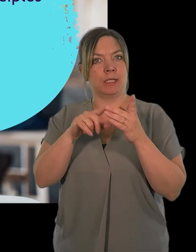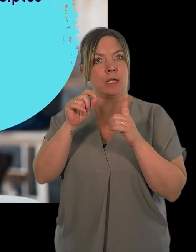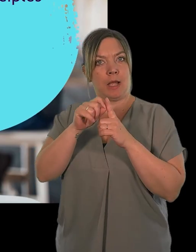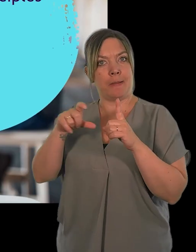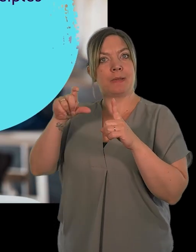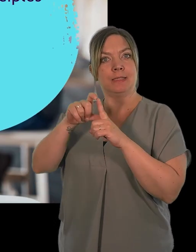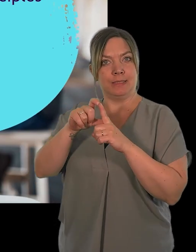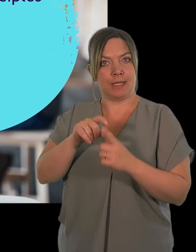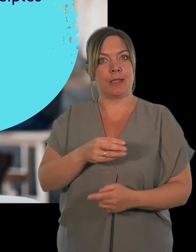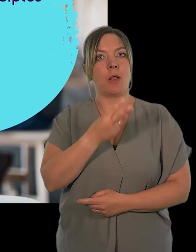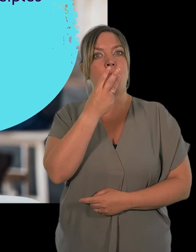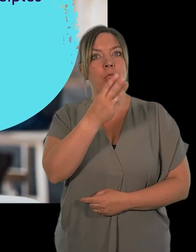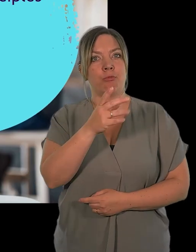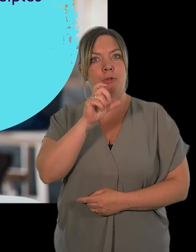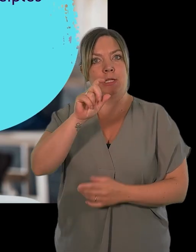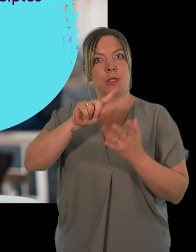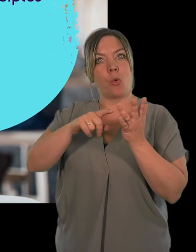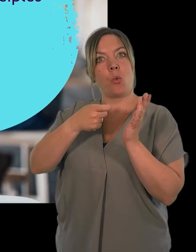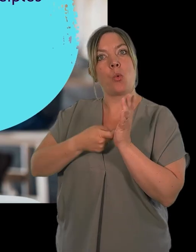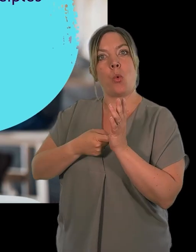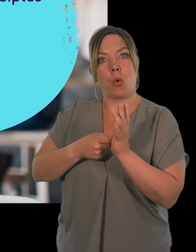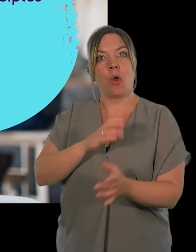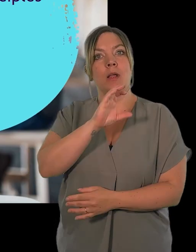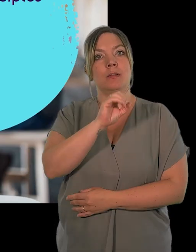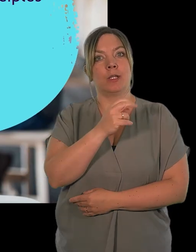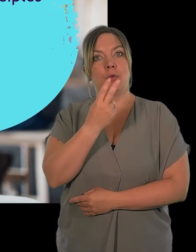is CIPD